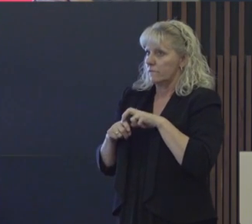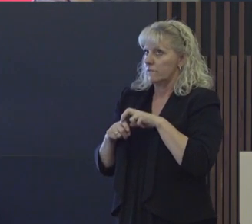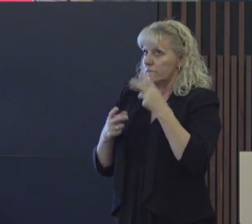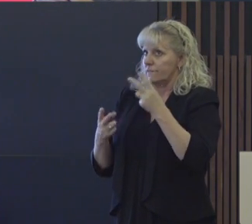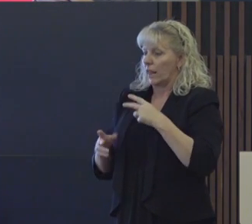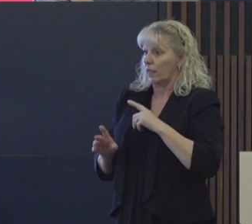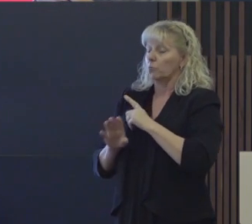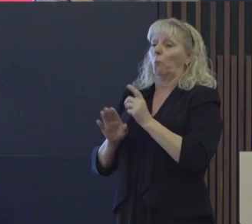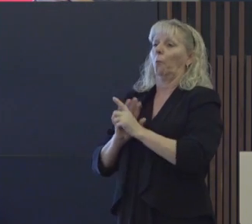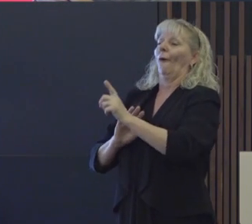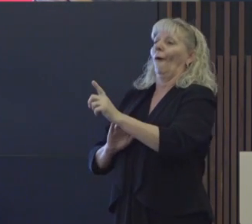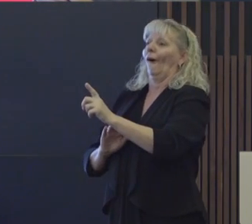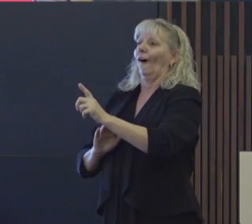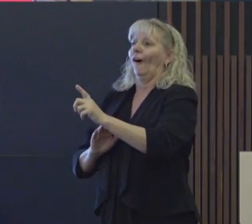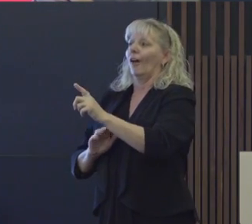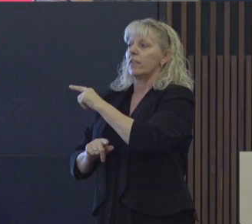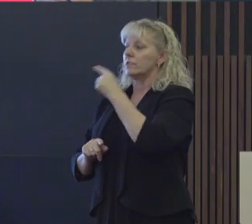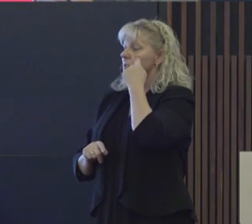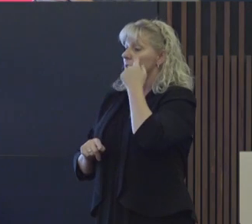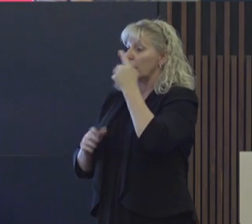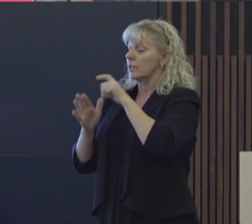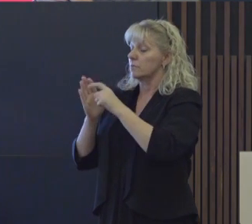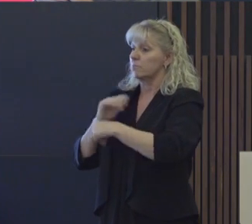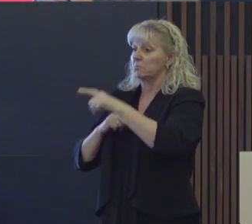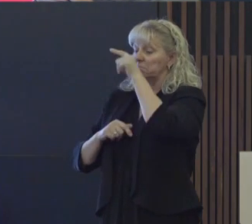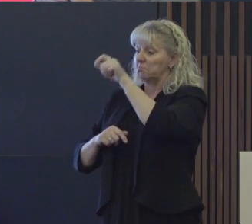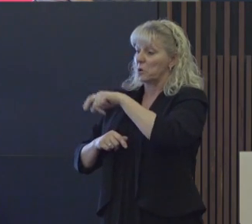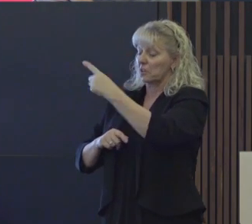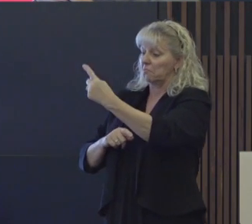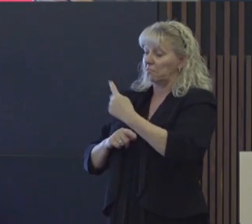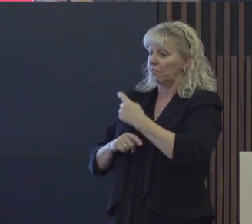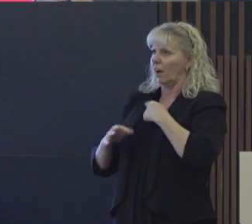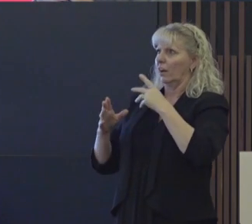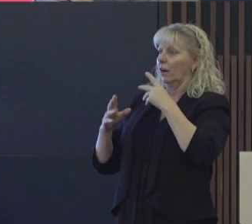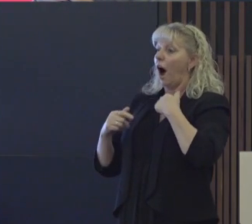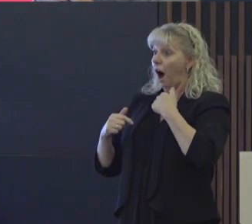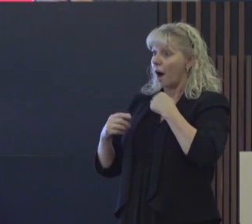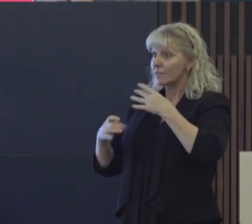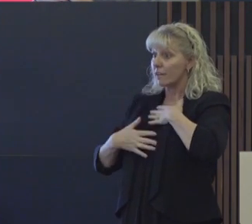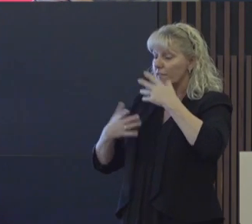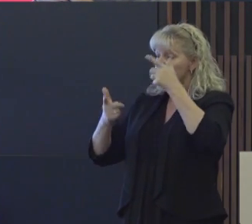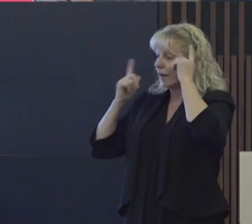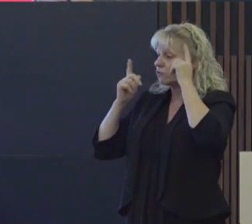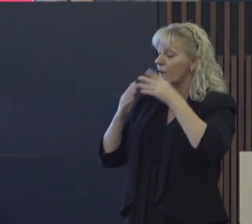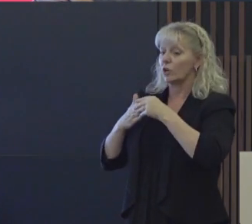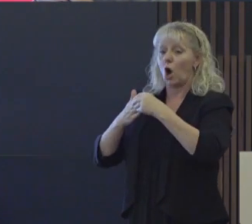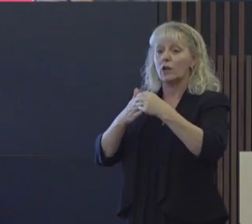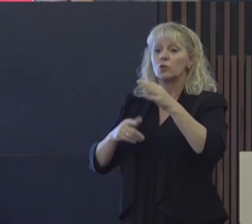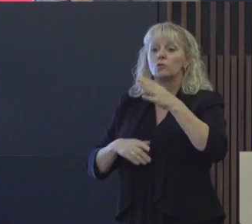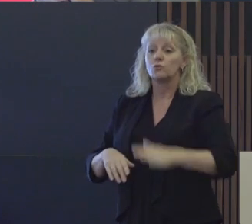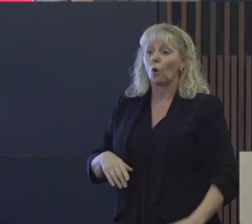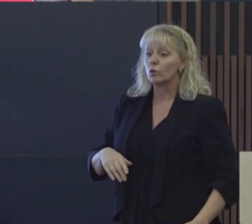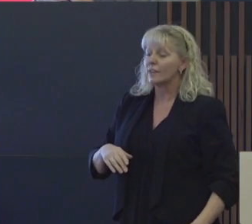they felt coming into the disability sector. And I was a manager at Guide Dogs, and Guide Dogs as an organisation do a fabulous